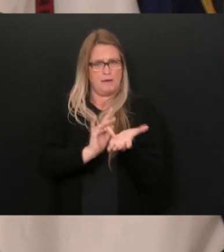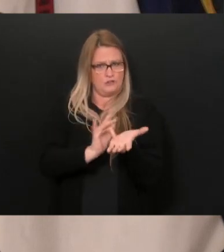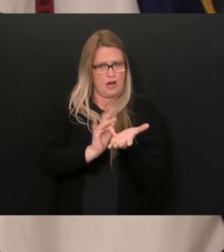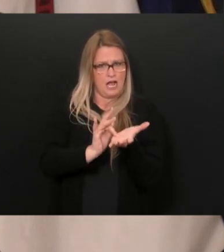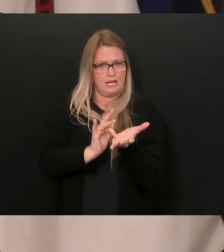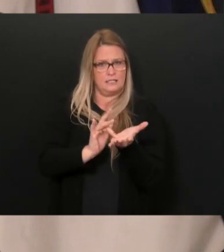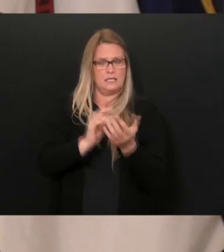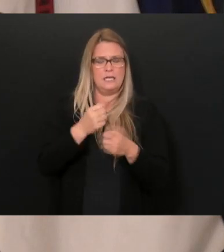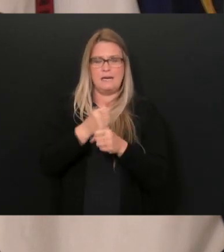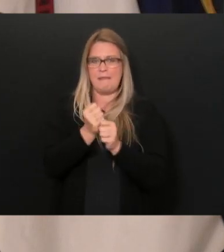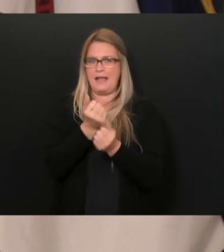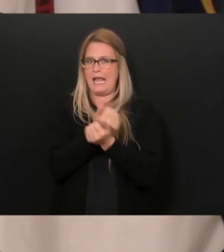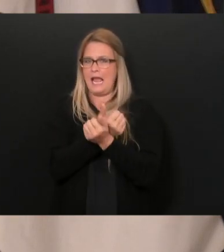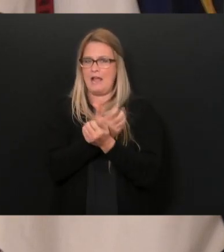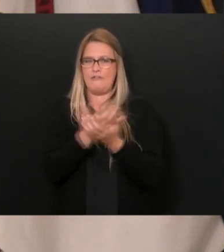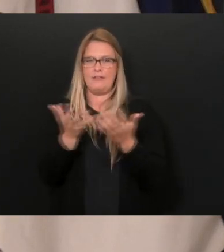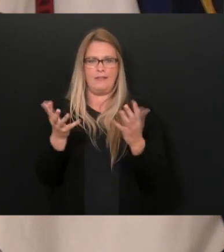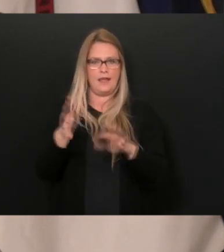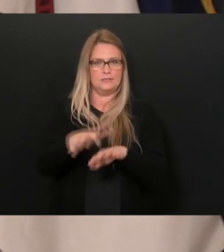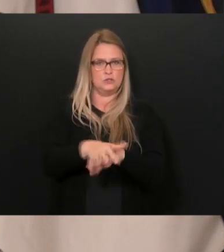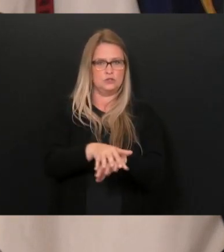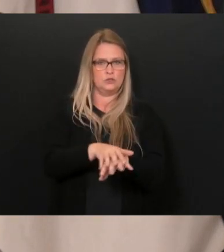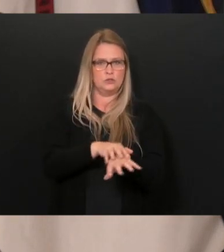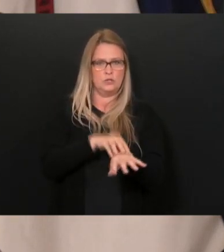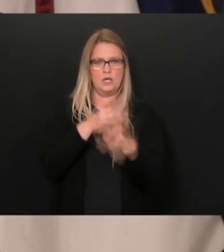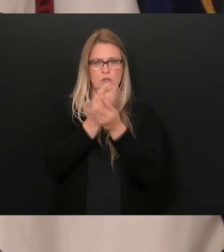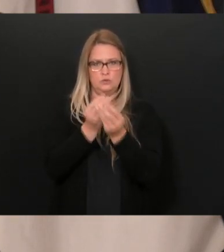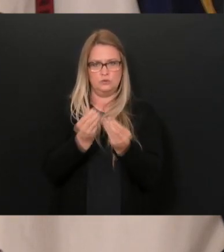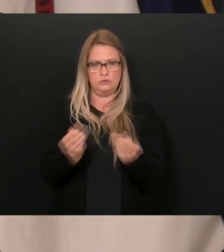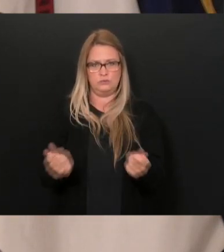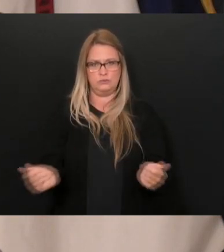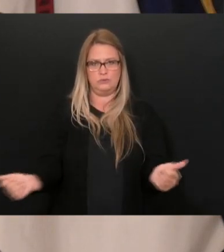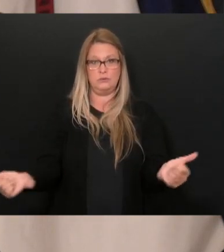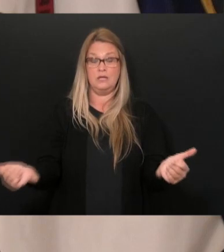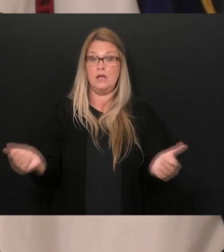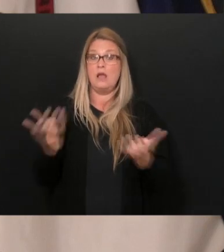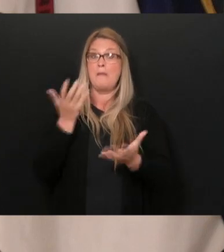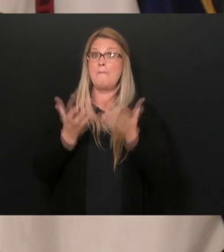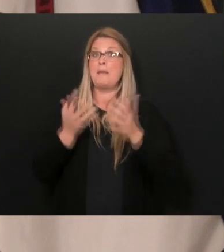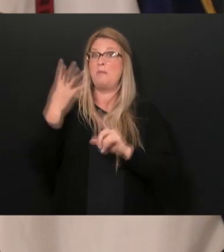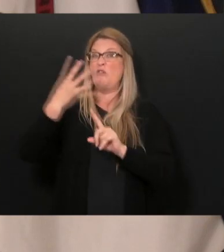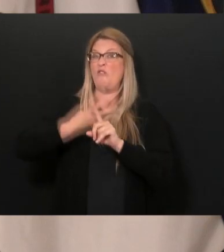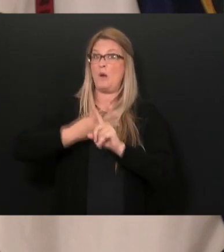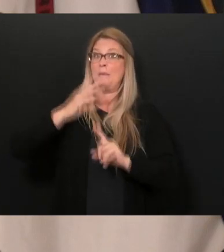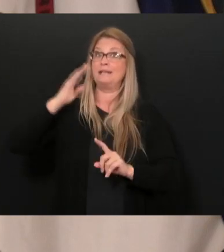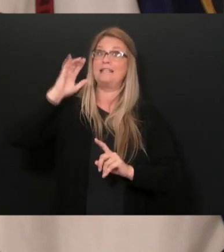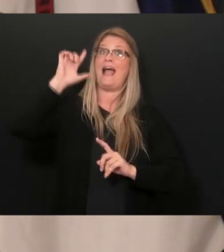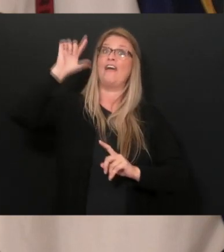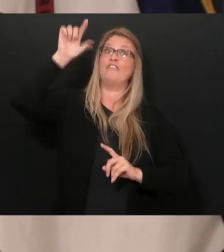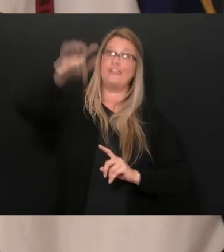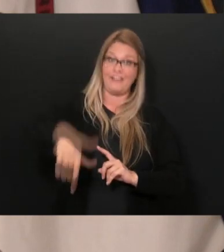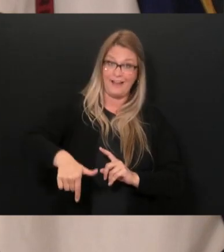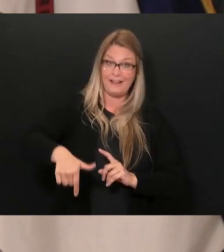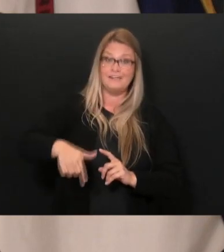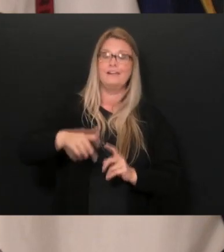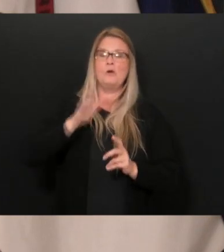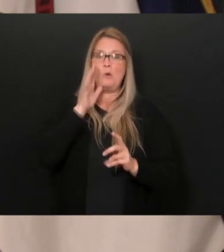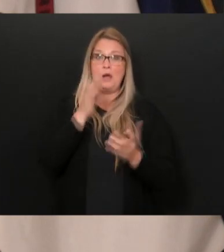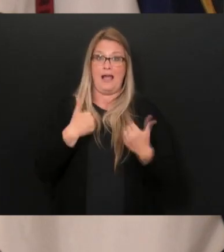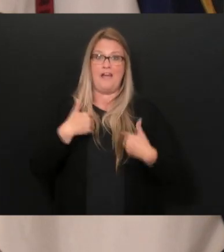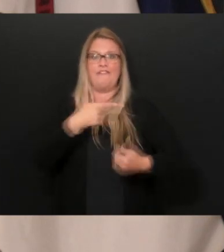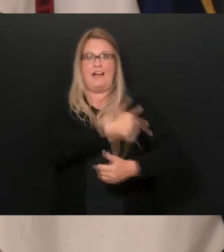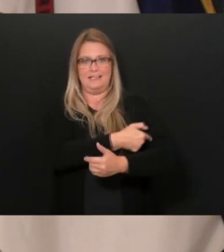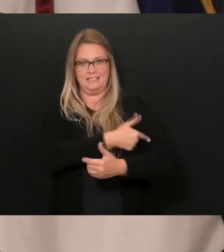thing down. And then I think probably 4 months after that, we're going to have a vaccine. So that's